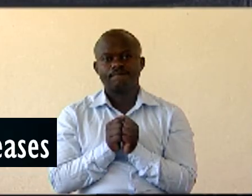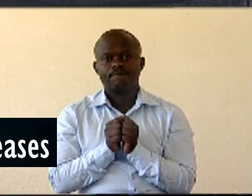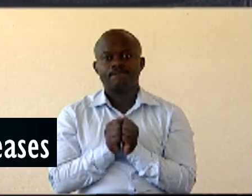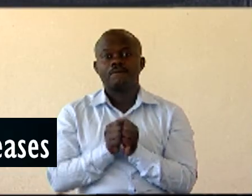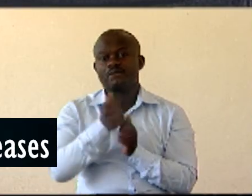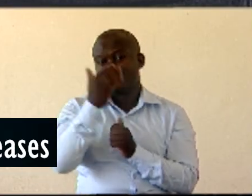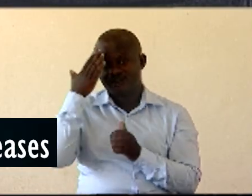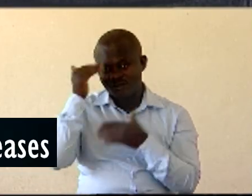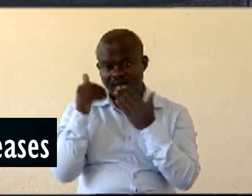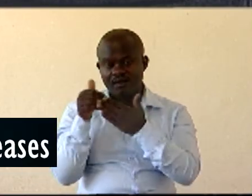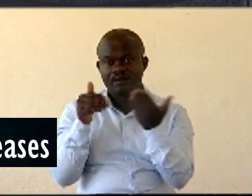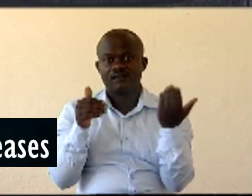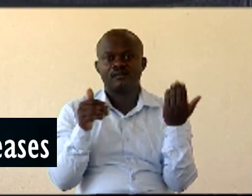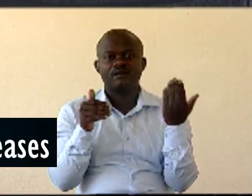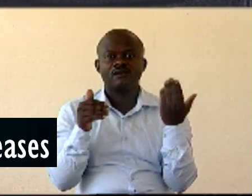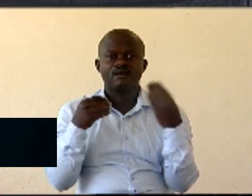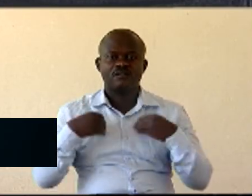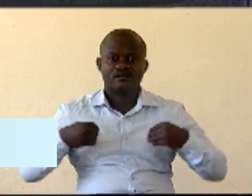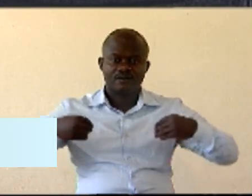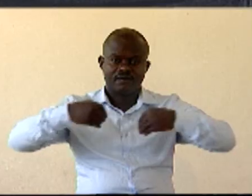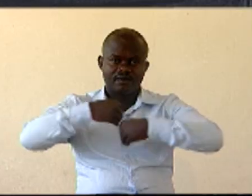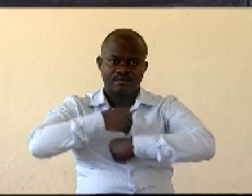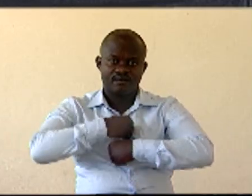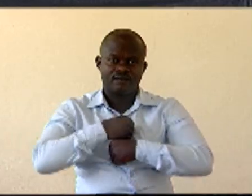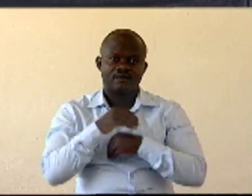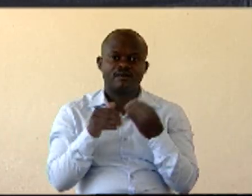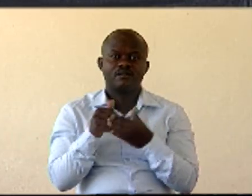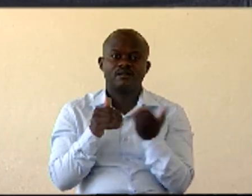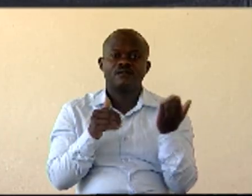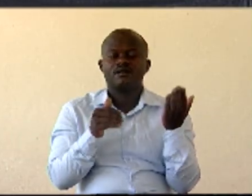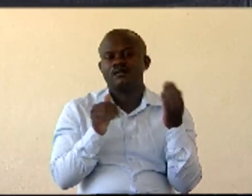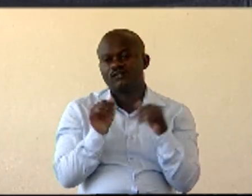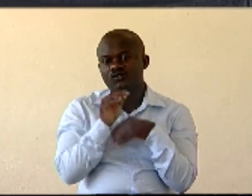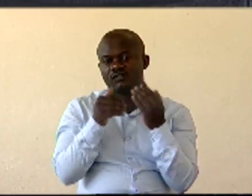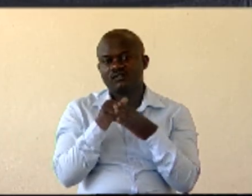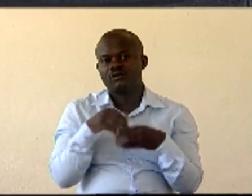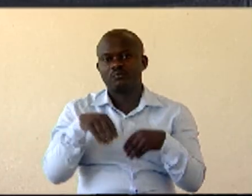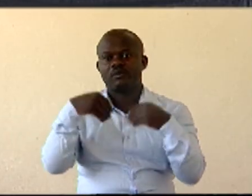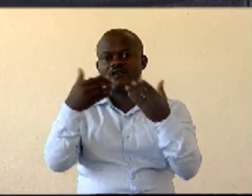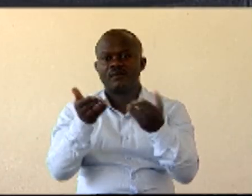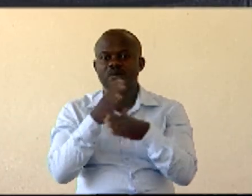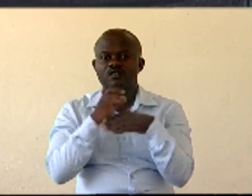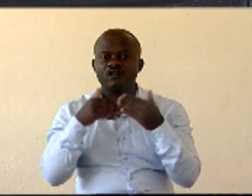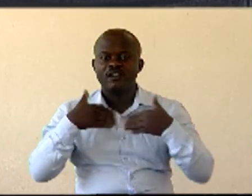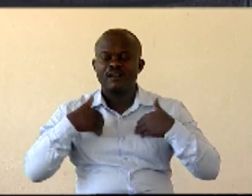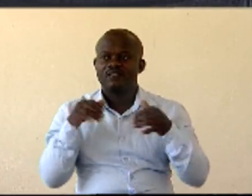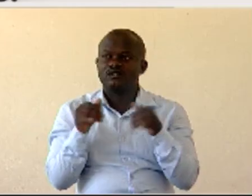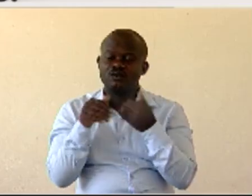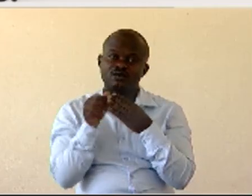That's why the government, the Ministry of Health tries to provide some of the